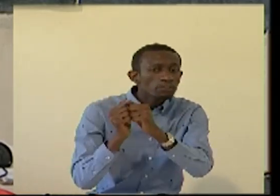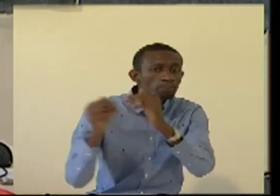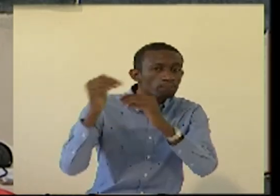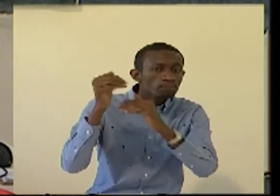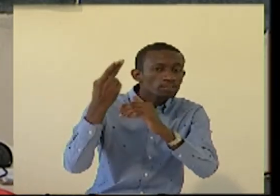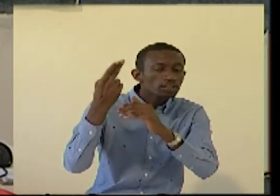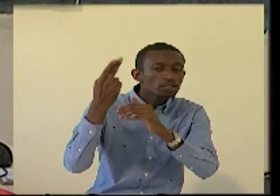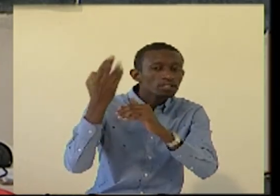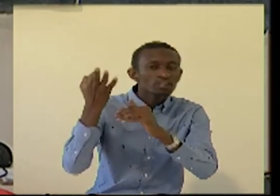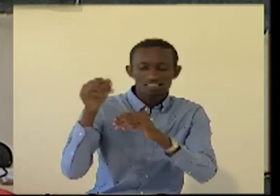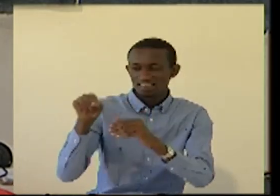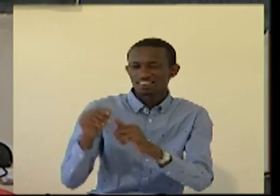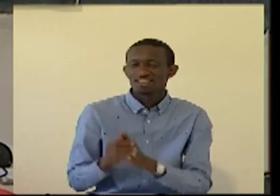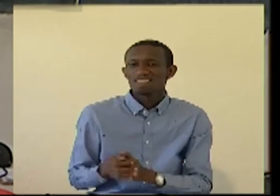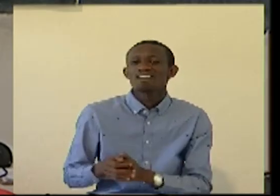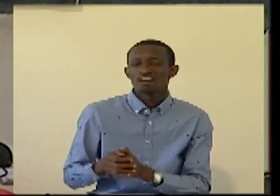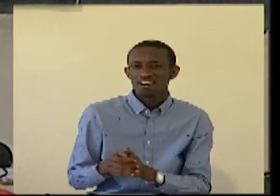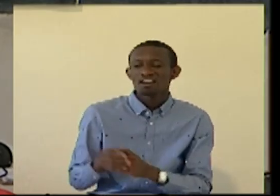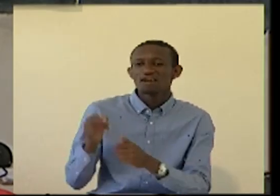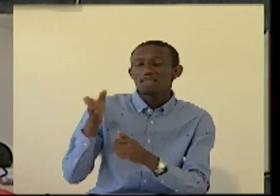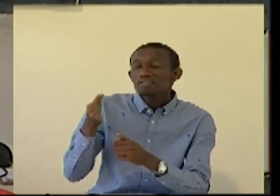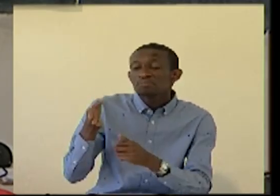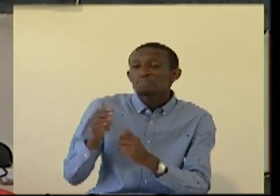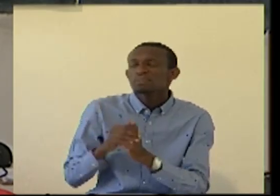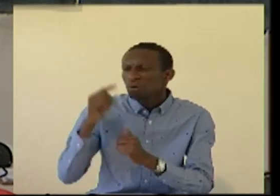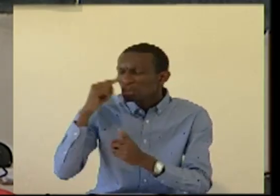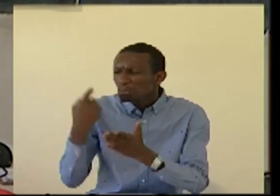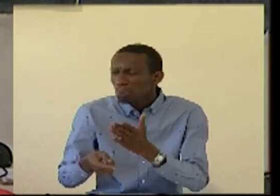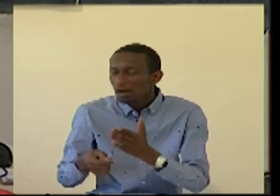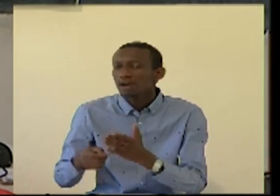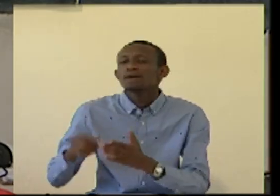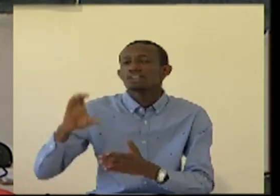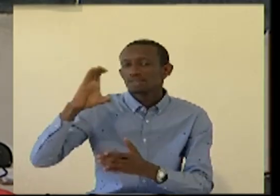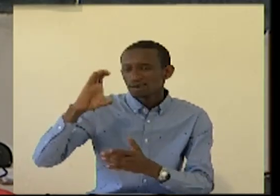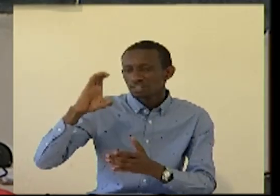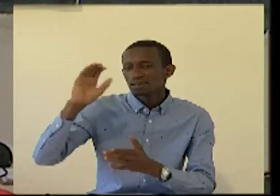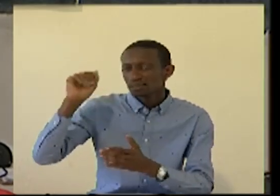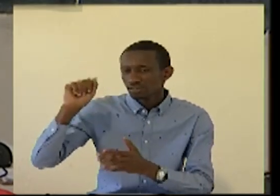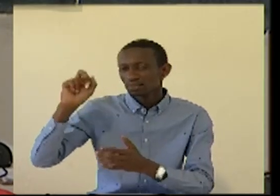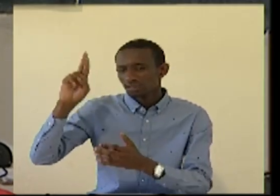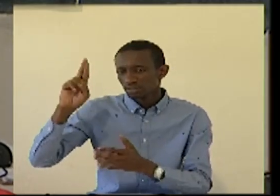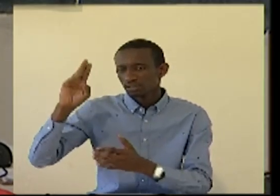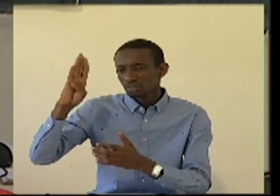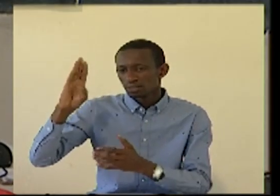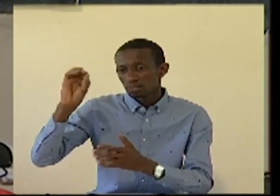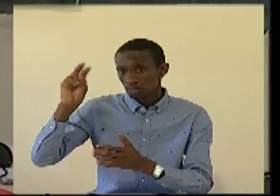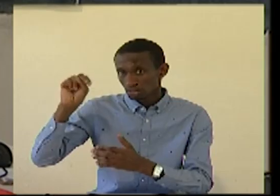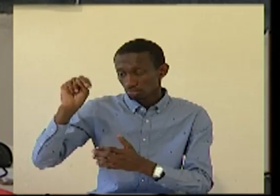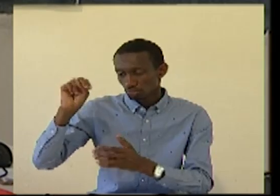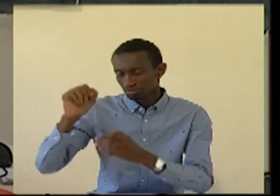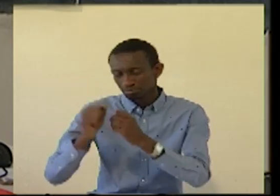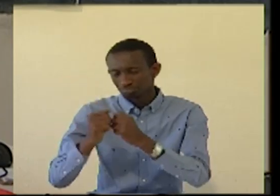carbon-12. So there is a certain relationship here. For magnesium, for example,